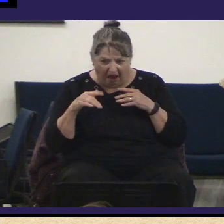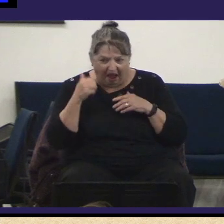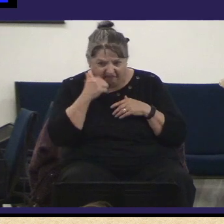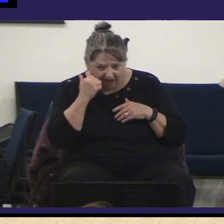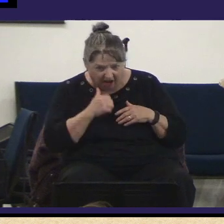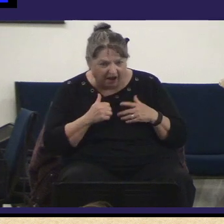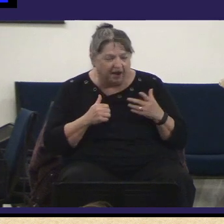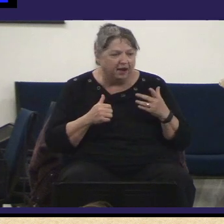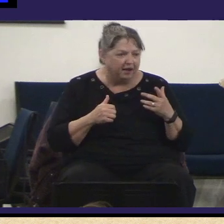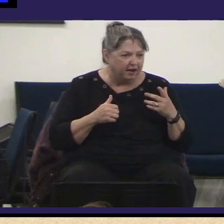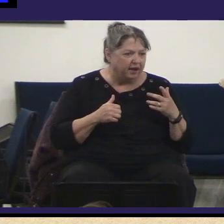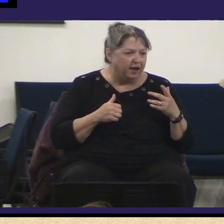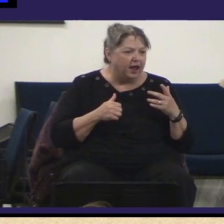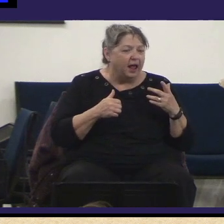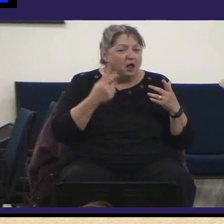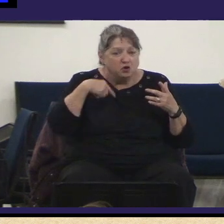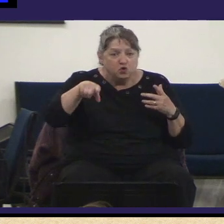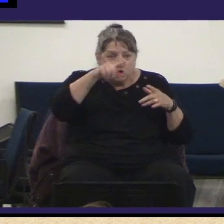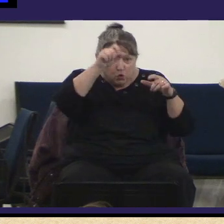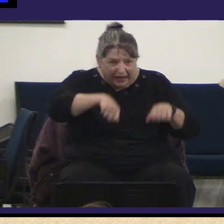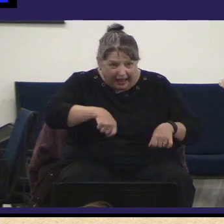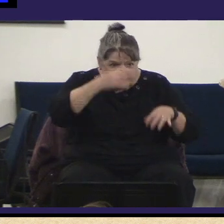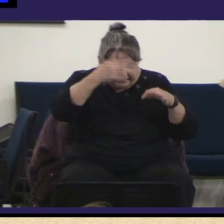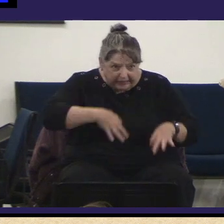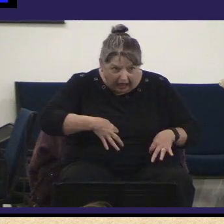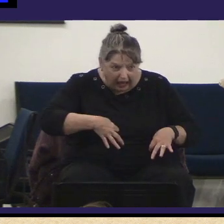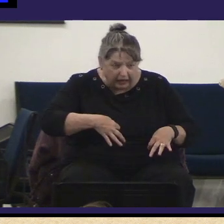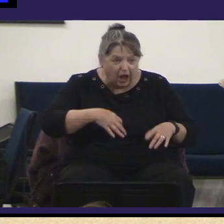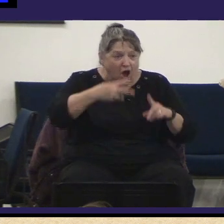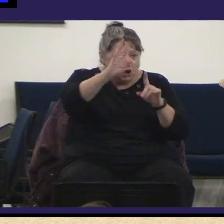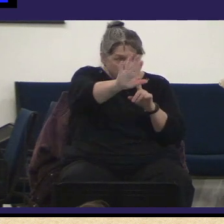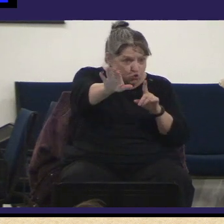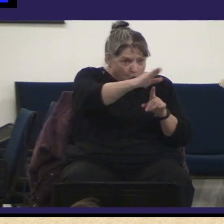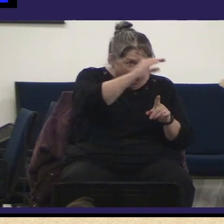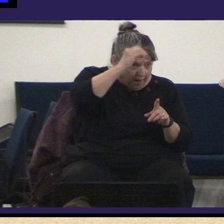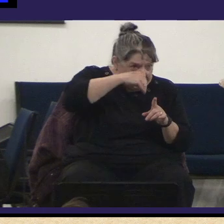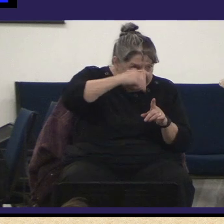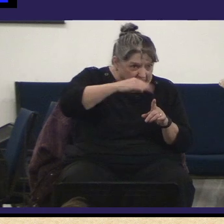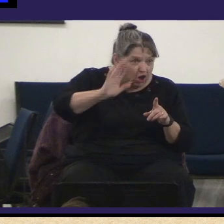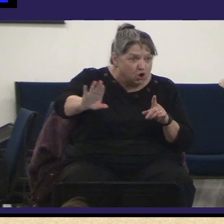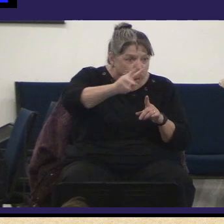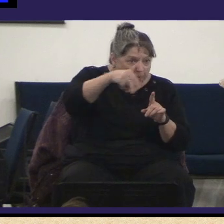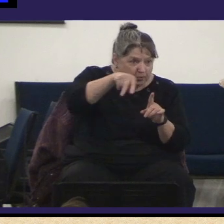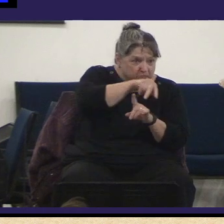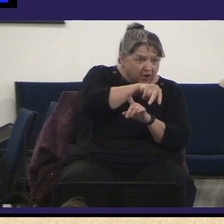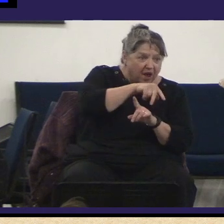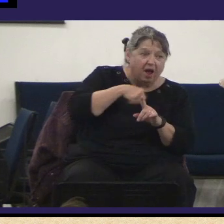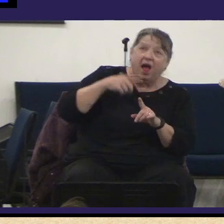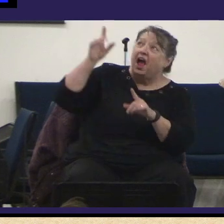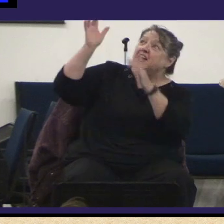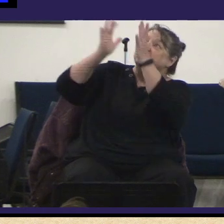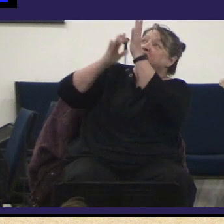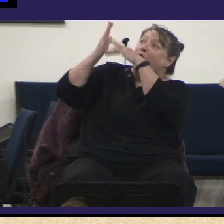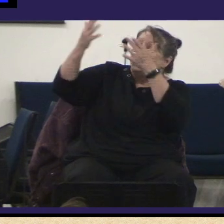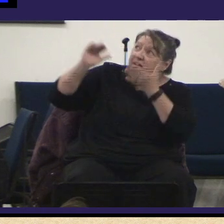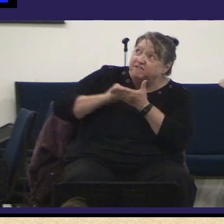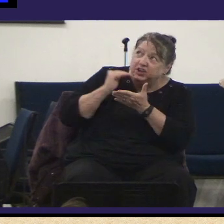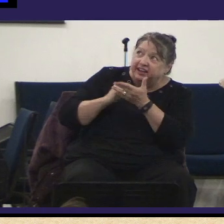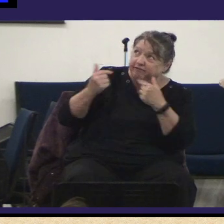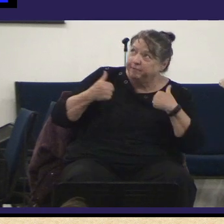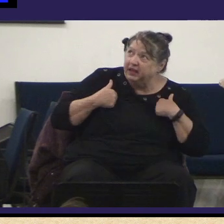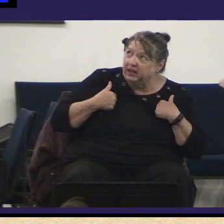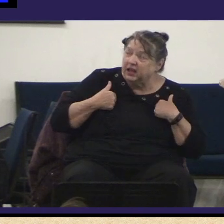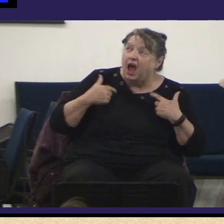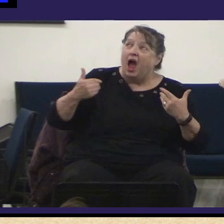they're already on by faith based on the fact that I'm a follower of Jesus and he died for my sins and filled me with his spirit, I already have them, and so